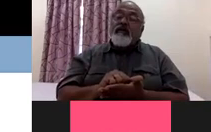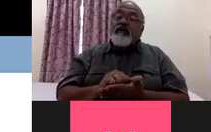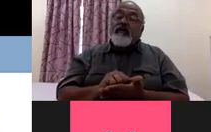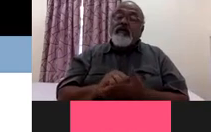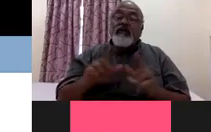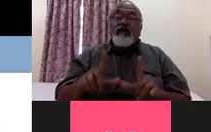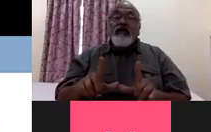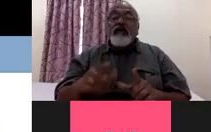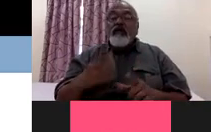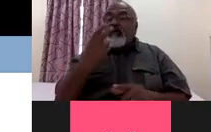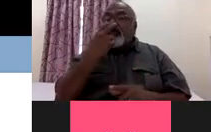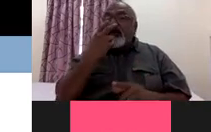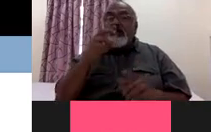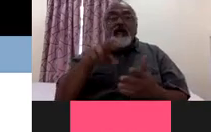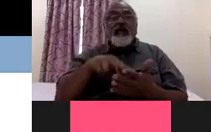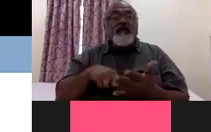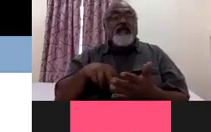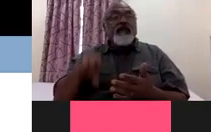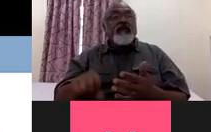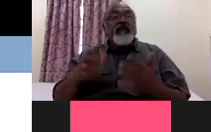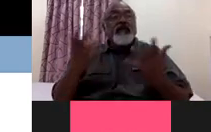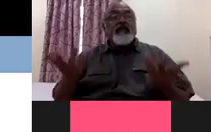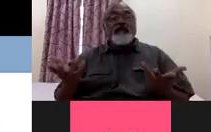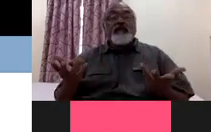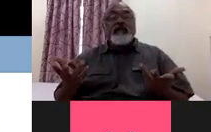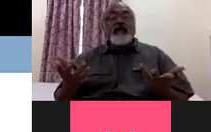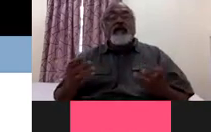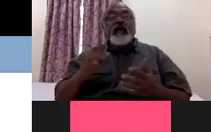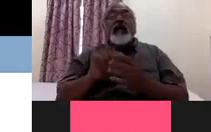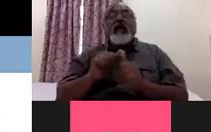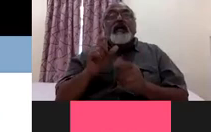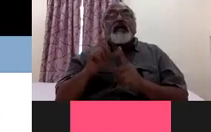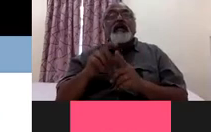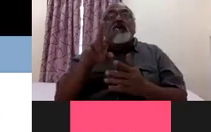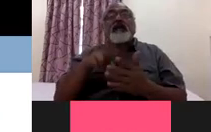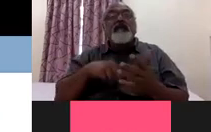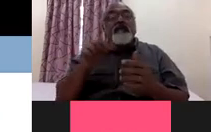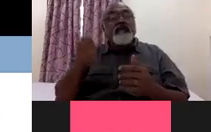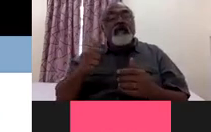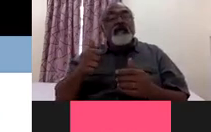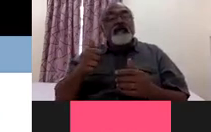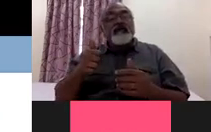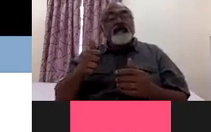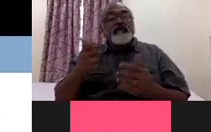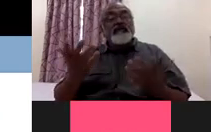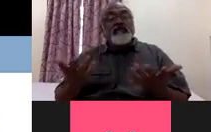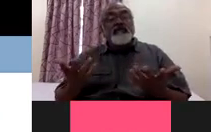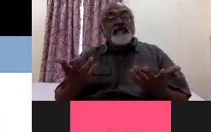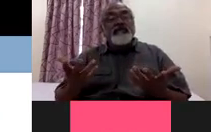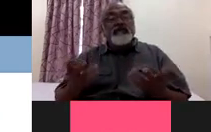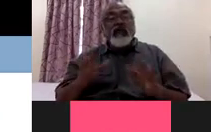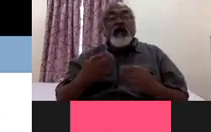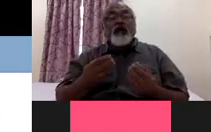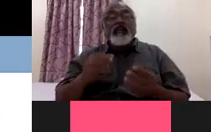people with print, who are print disabled, will never get to know ki kya ye advertisement kabhi dekh hi nahi payenge. So how do we convert